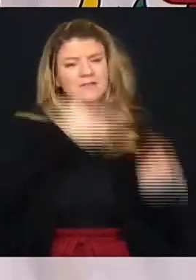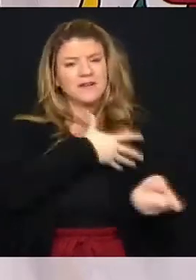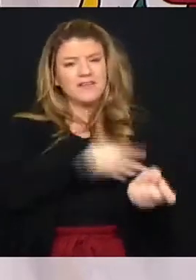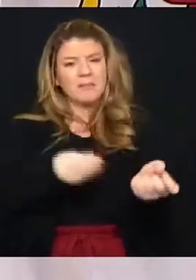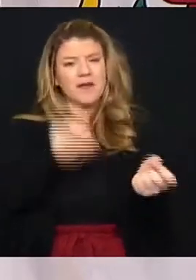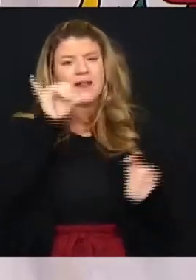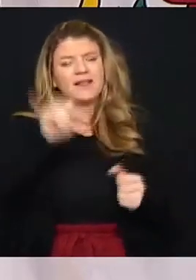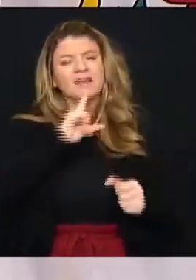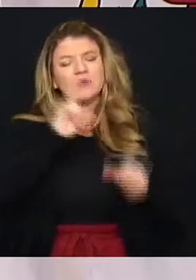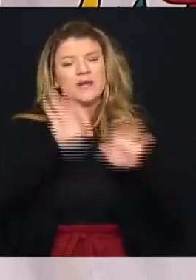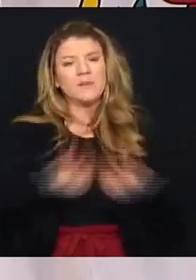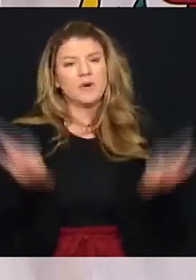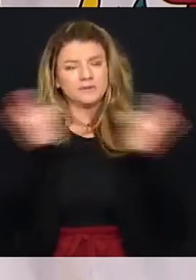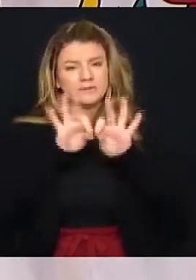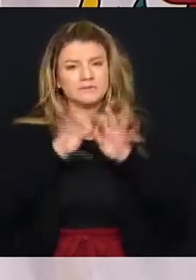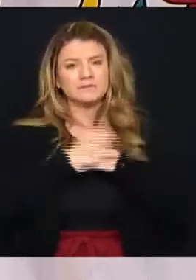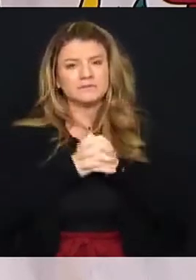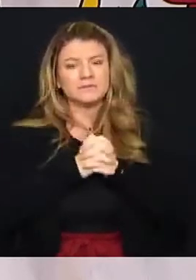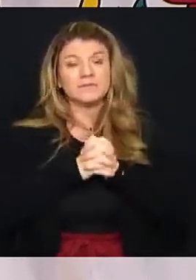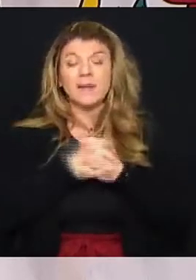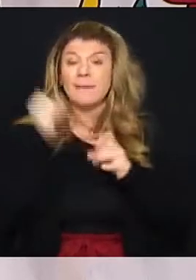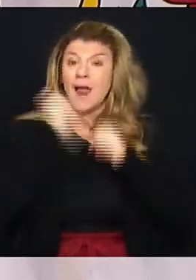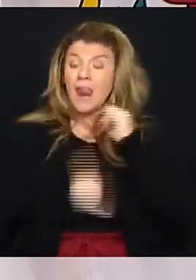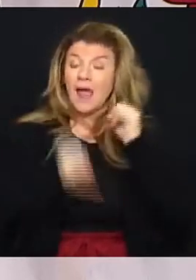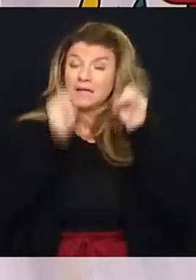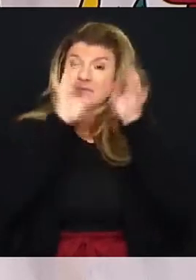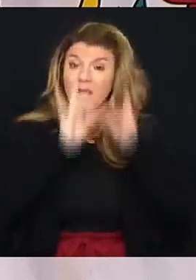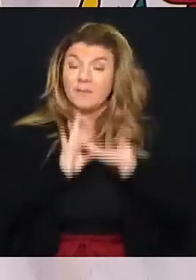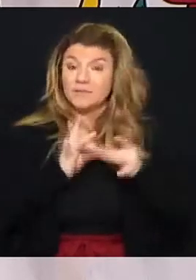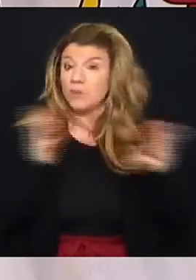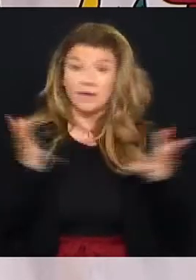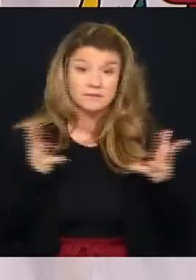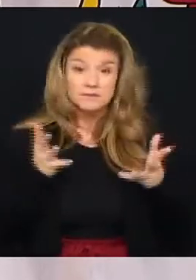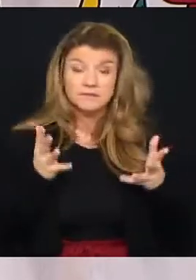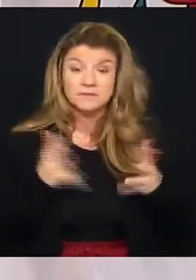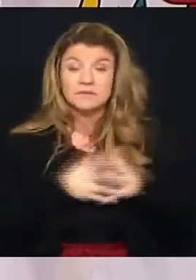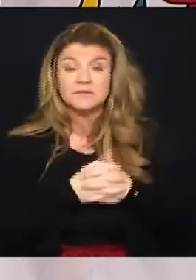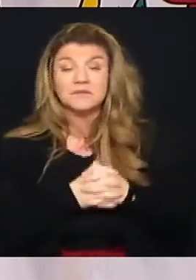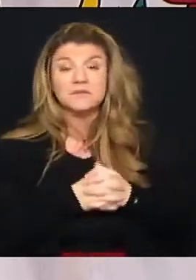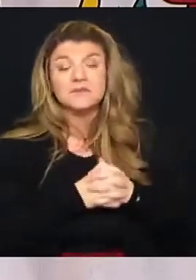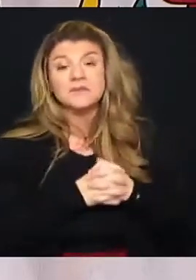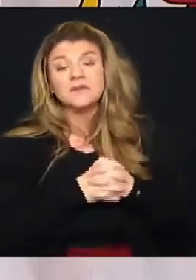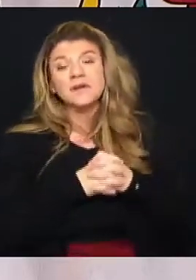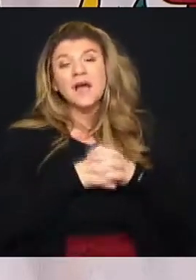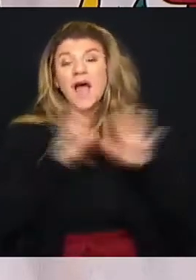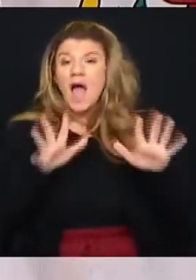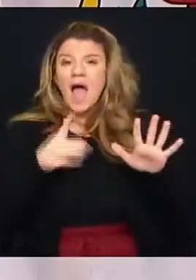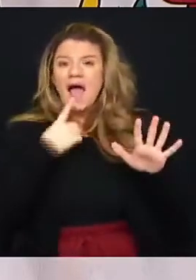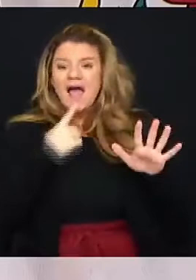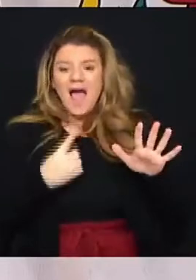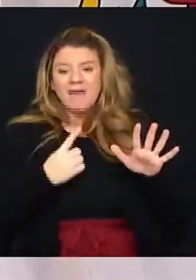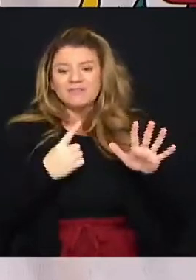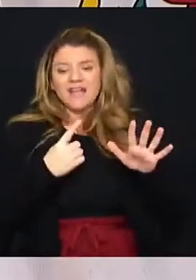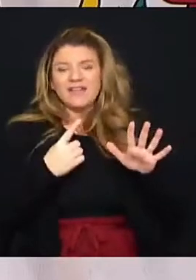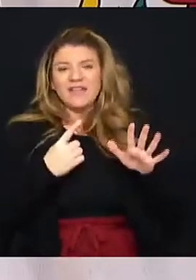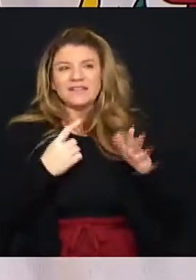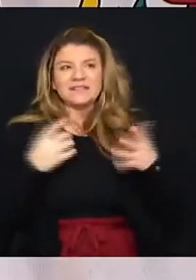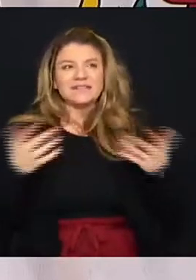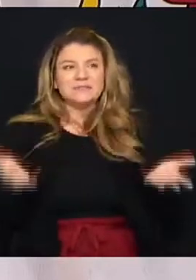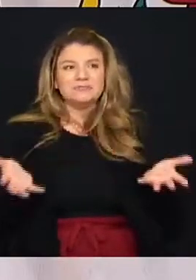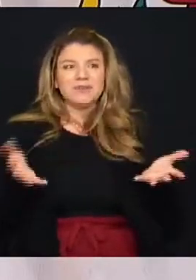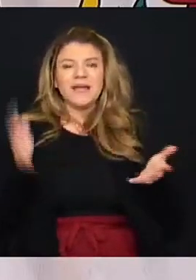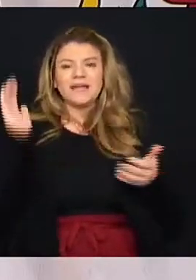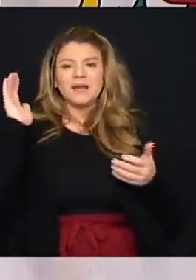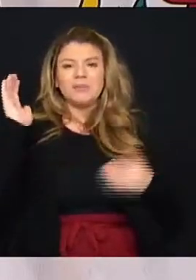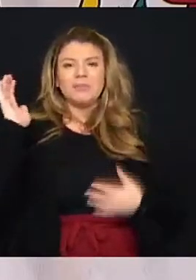important. And last thing I'd end up with is, I said this in the